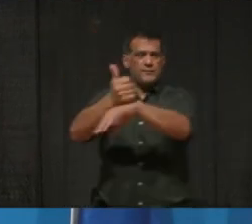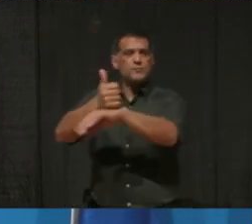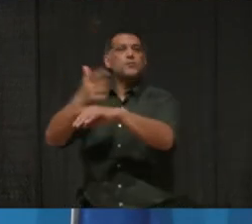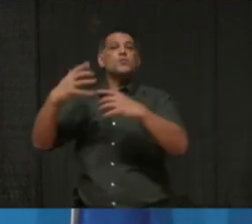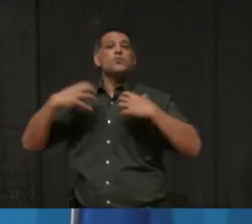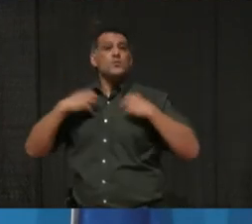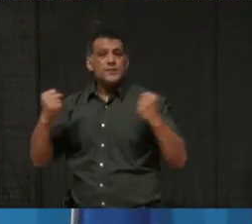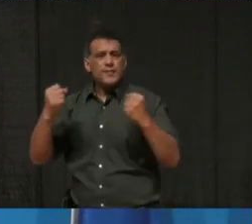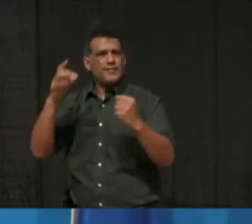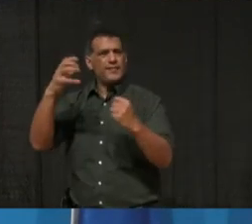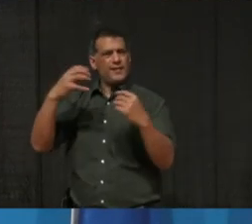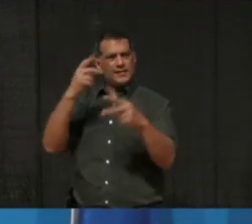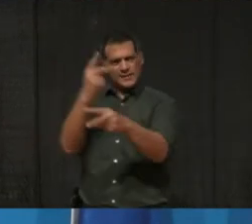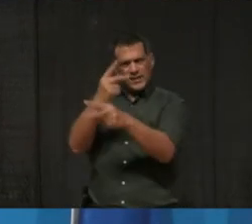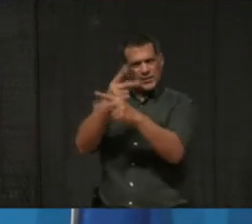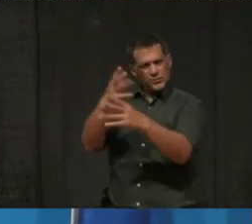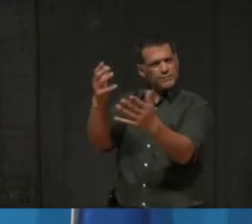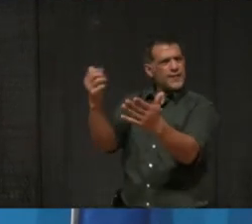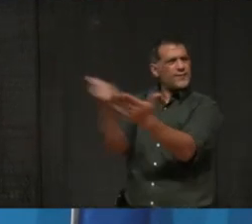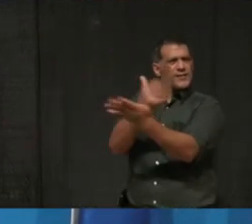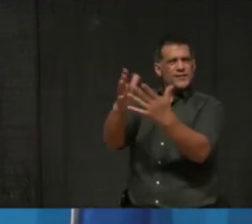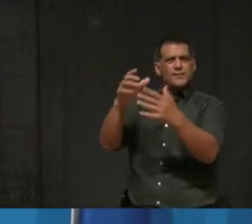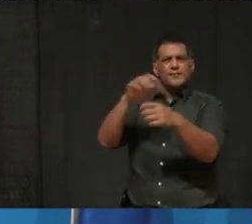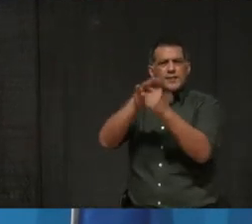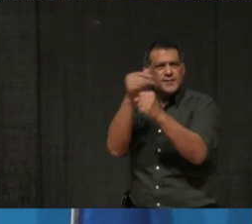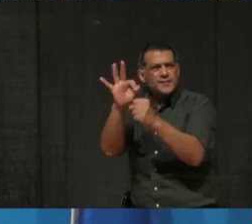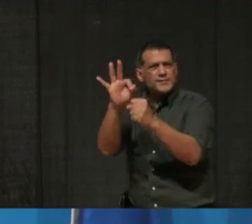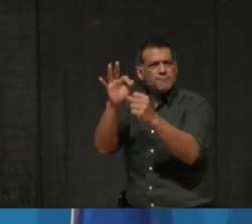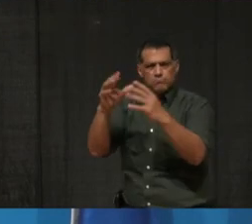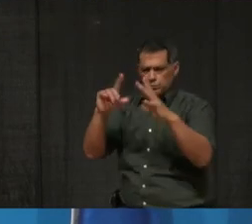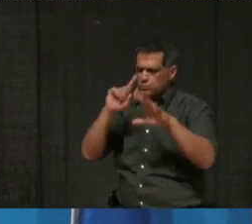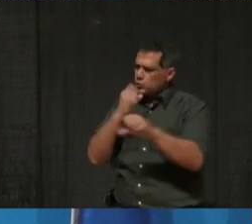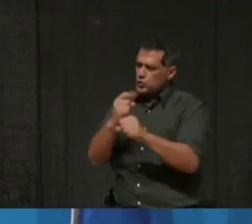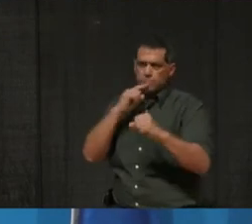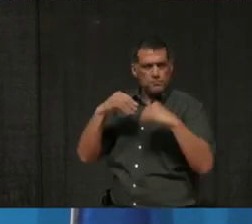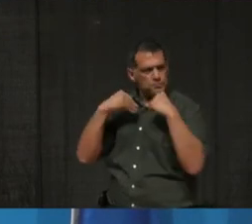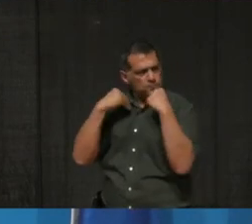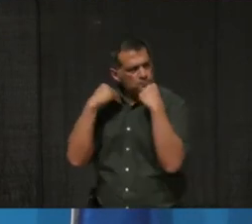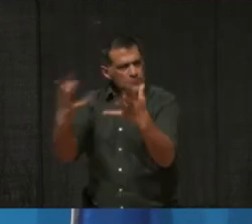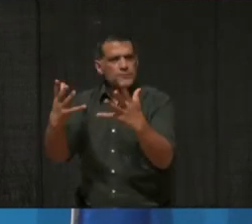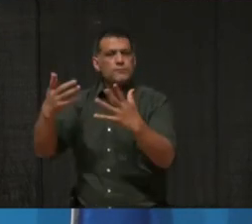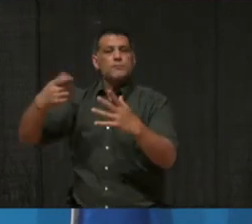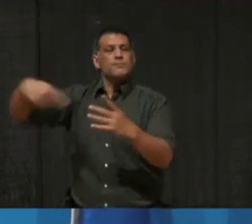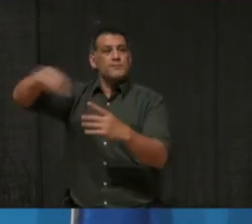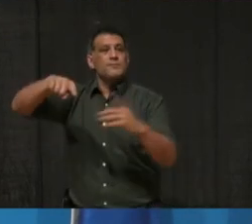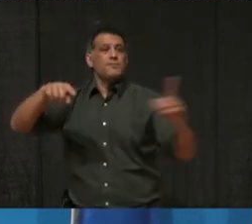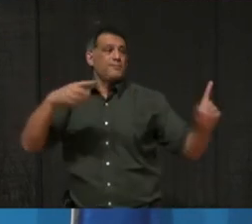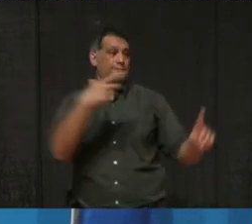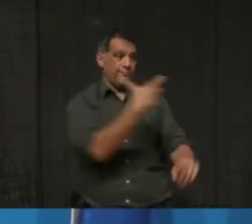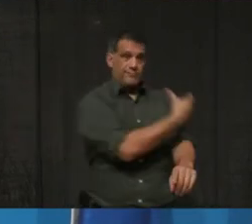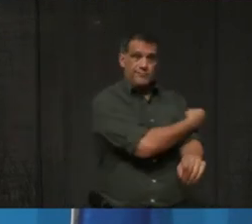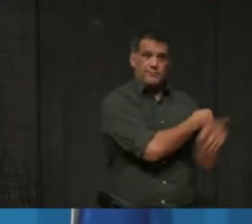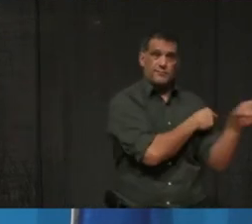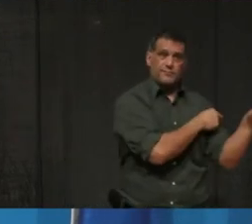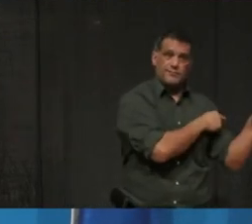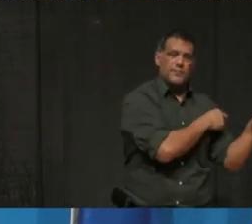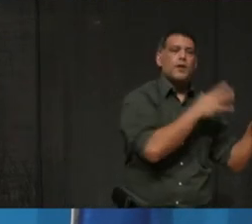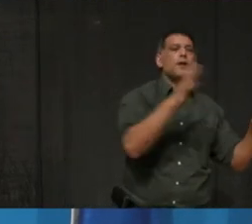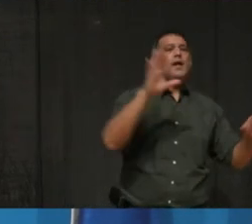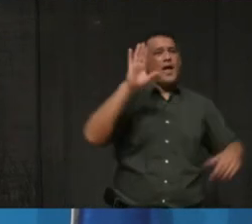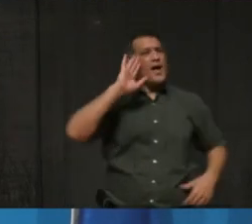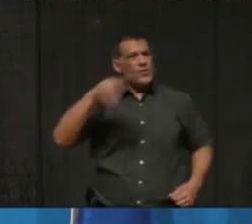system is going to work tirelessly to make that happen. Truly, the end of this can't come soon enough for